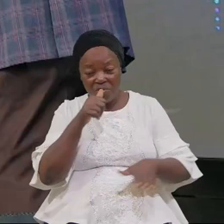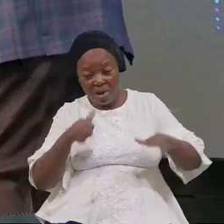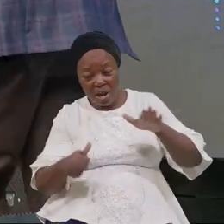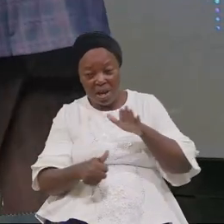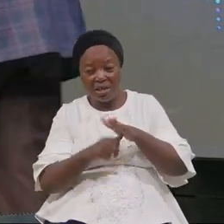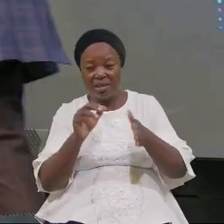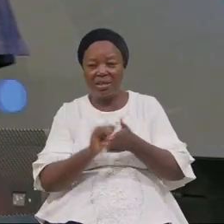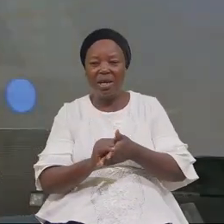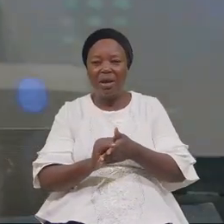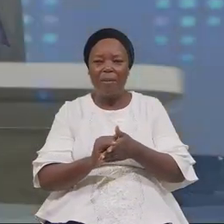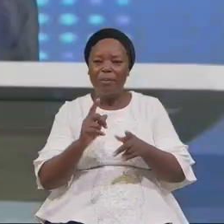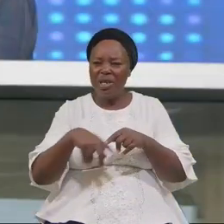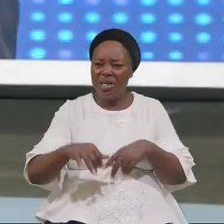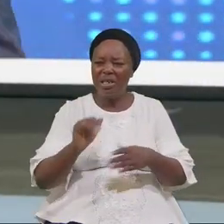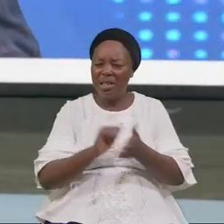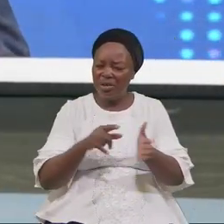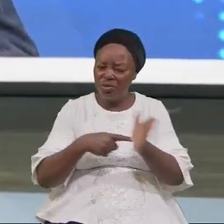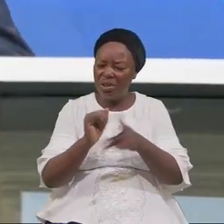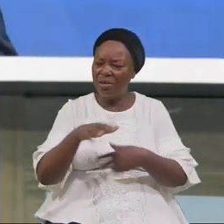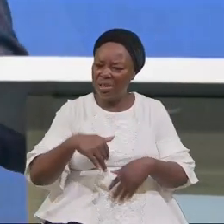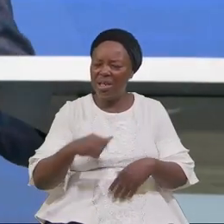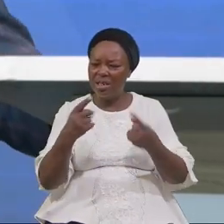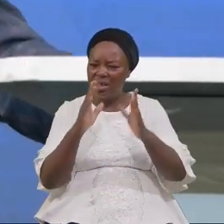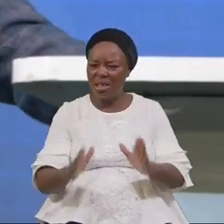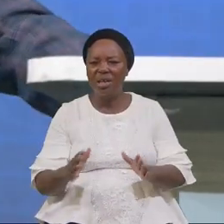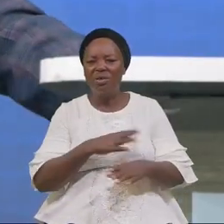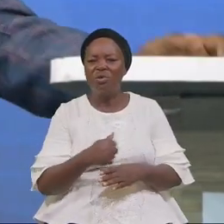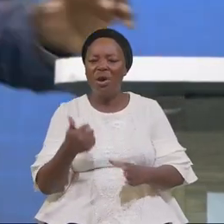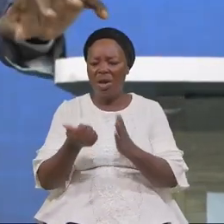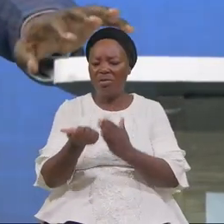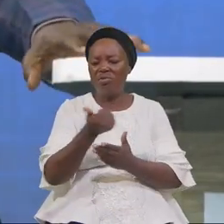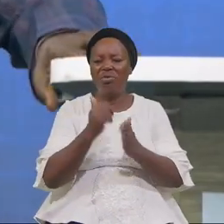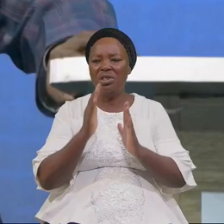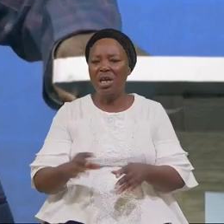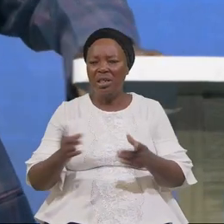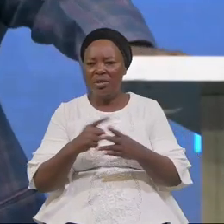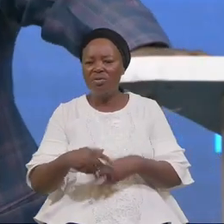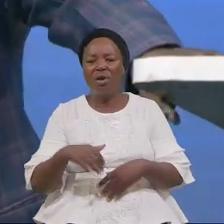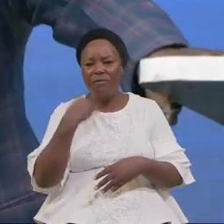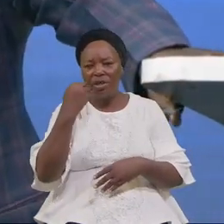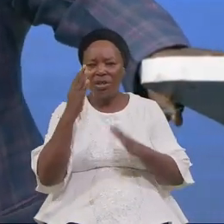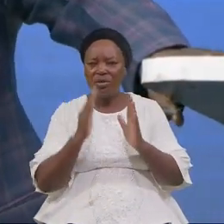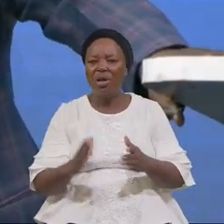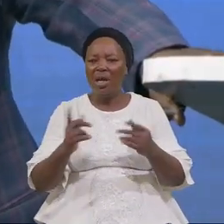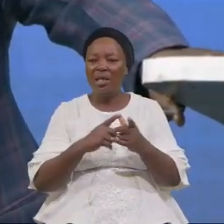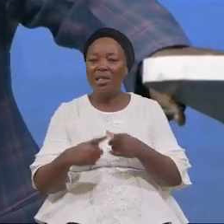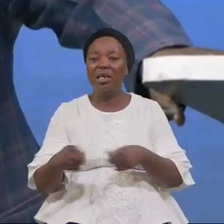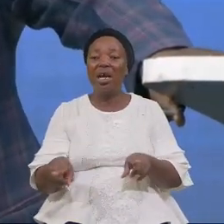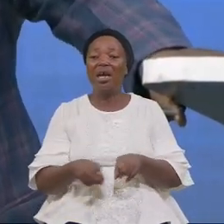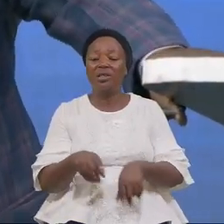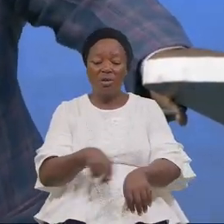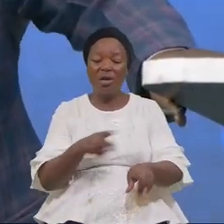show you're still a sinner, you're still an adulterer, you're still a fornication. As long as wife will not